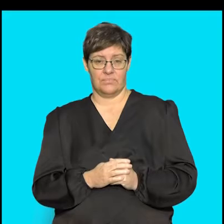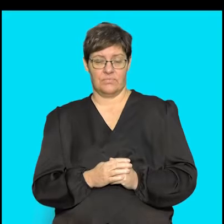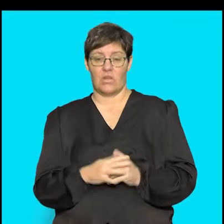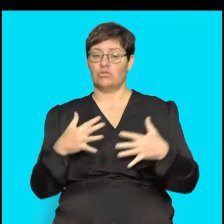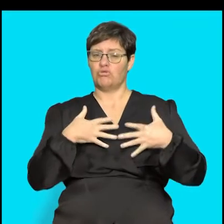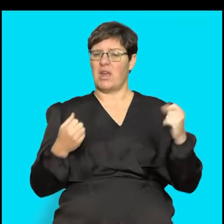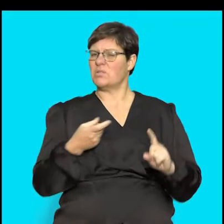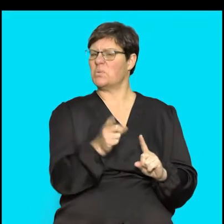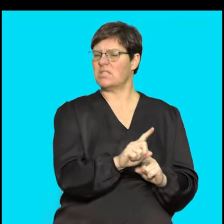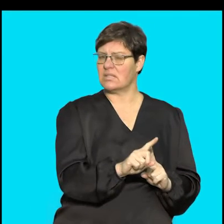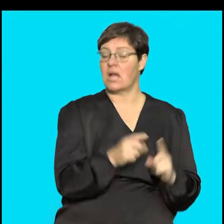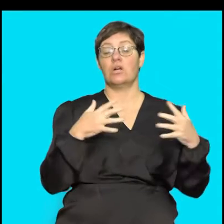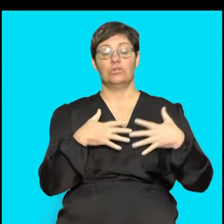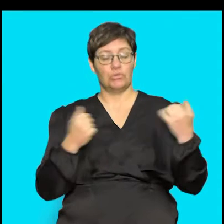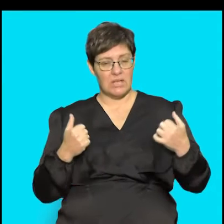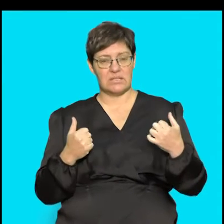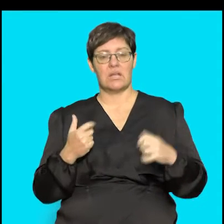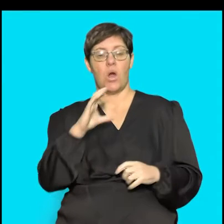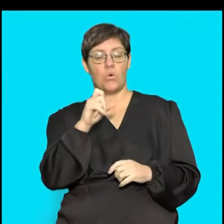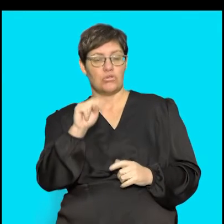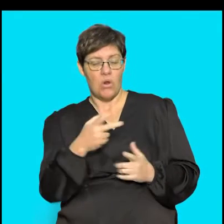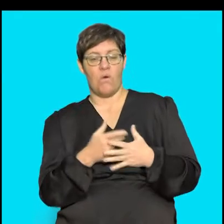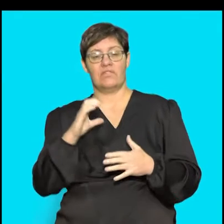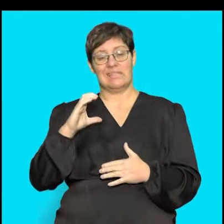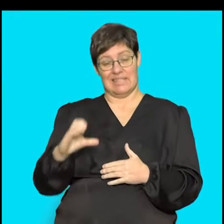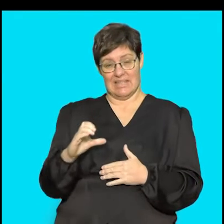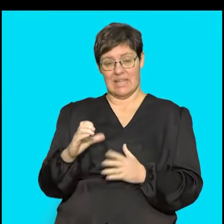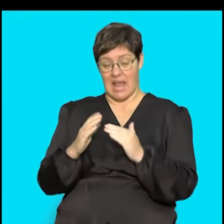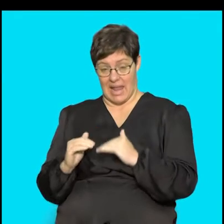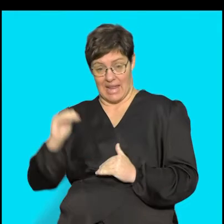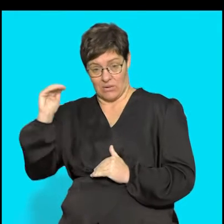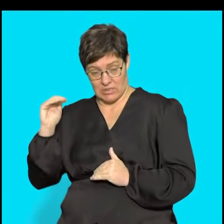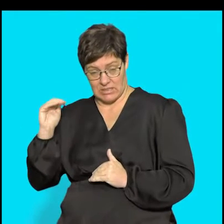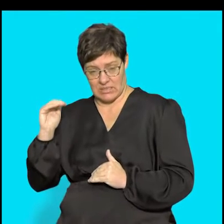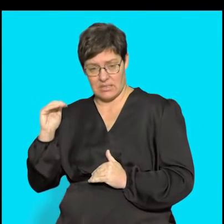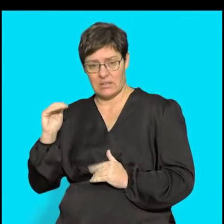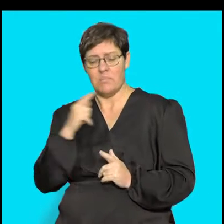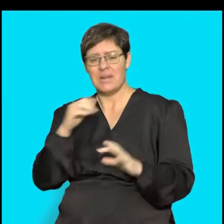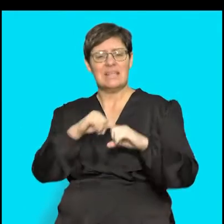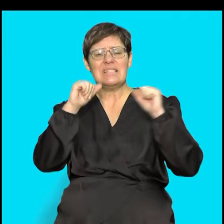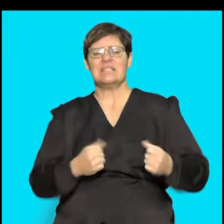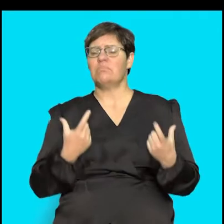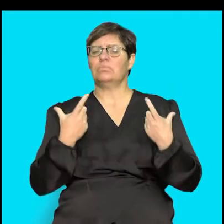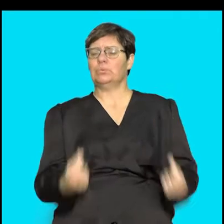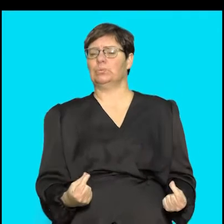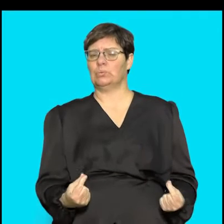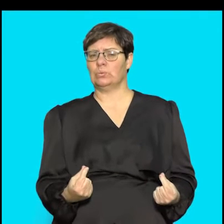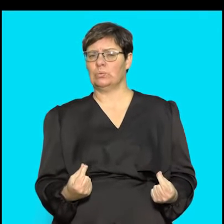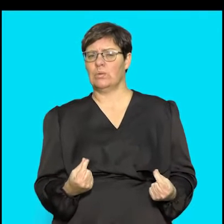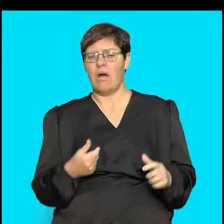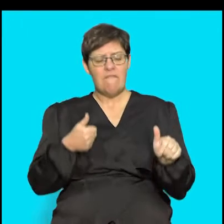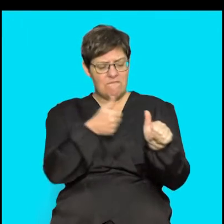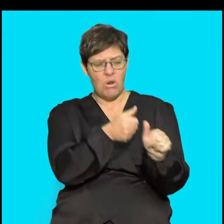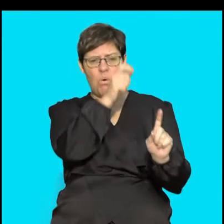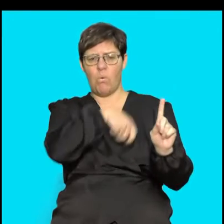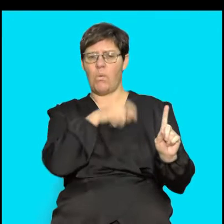What is the stress? The stress is a concentration of C that will increase. What will the system do according to